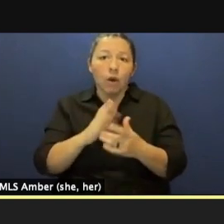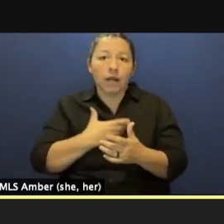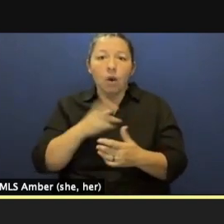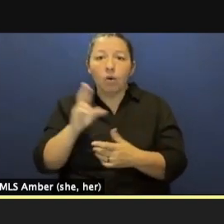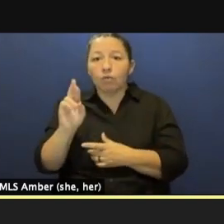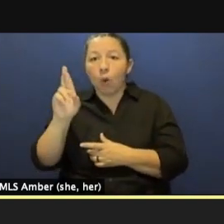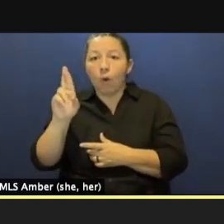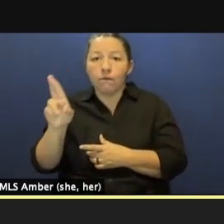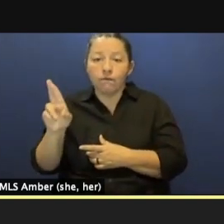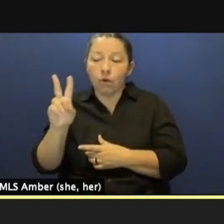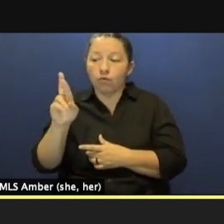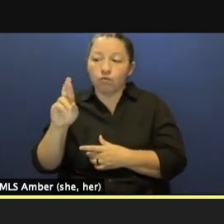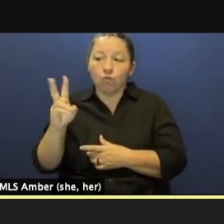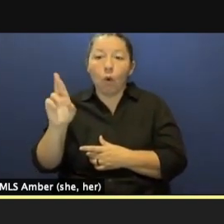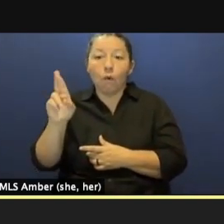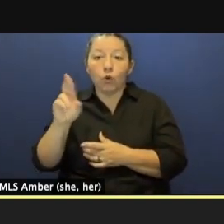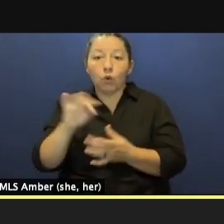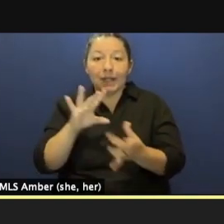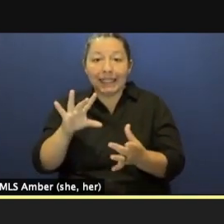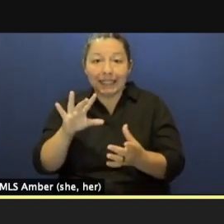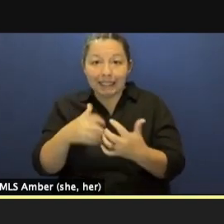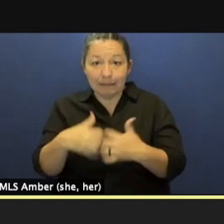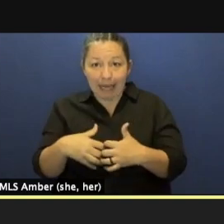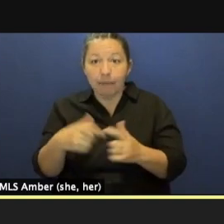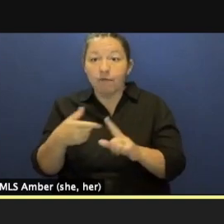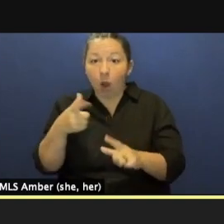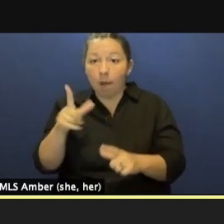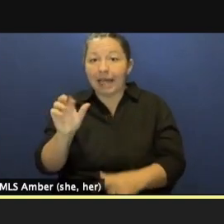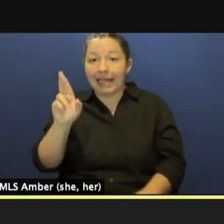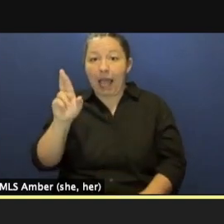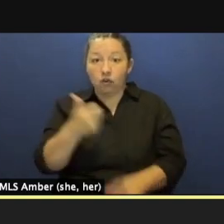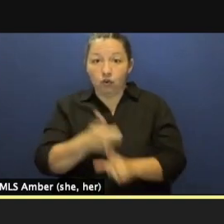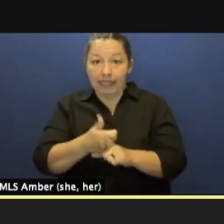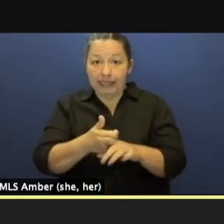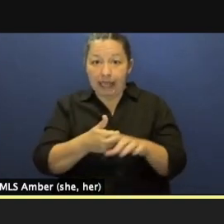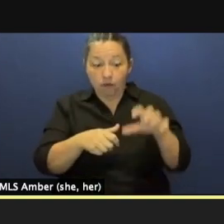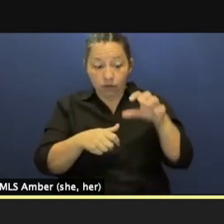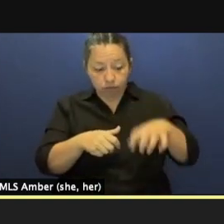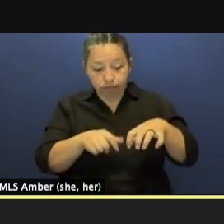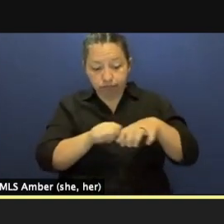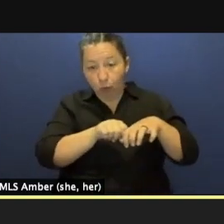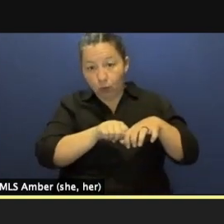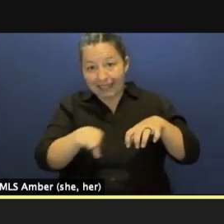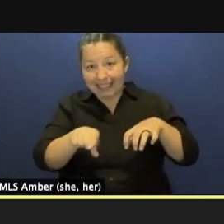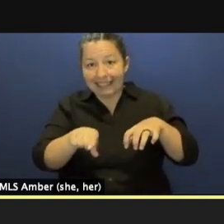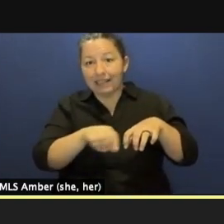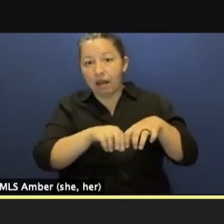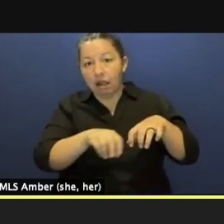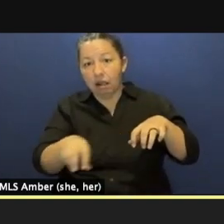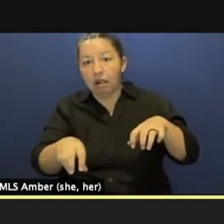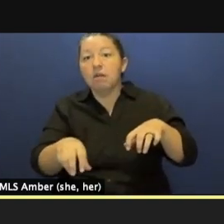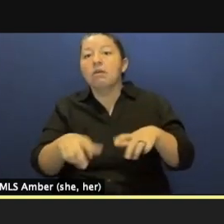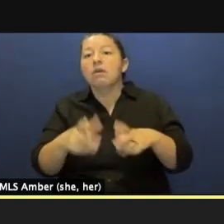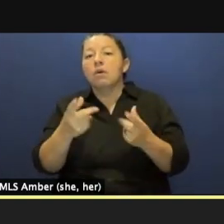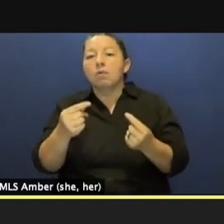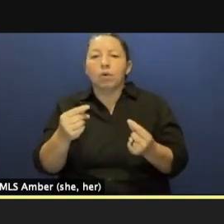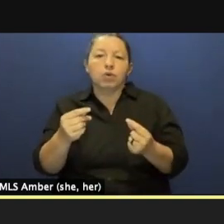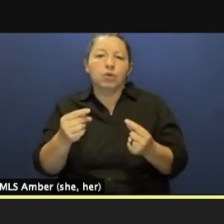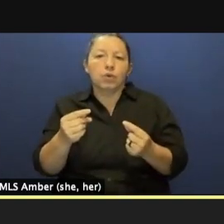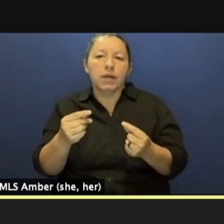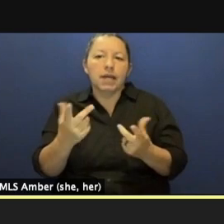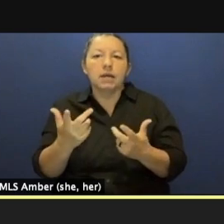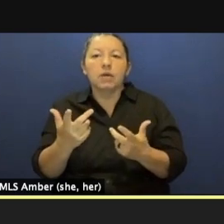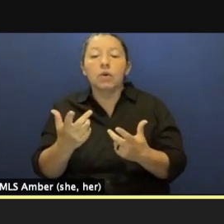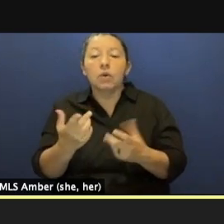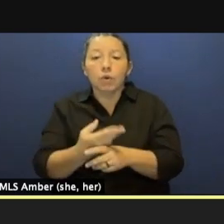rover release from the lander itself. We're going on a astrobotic